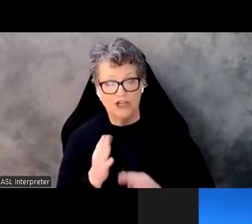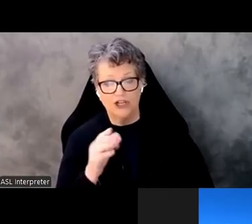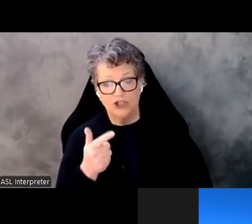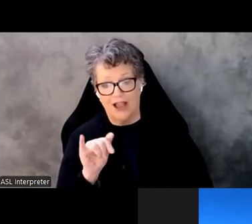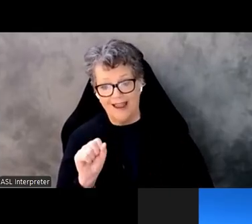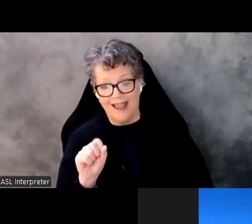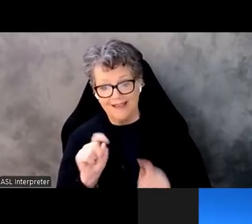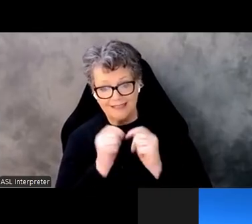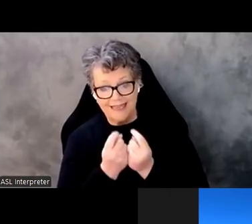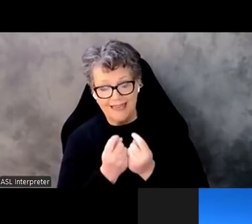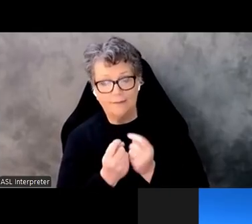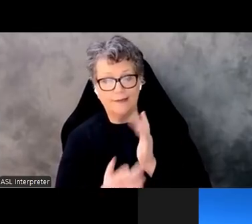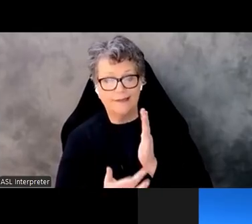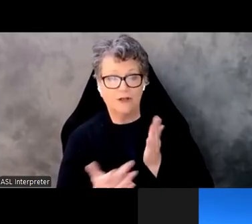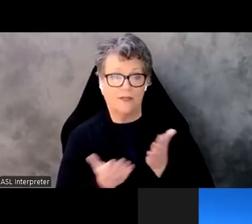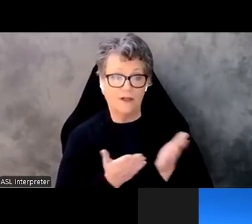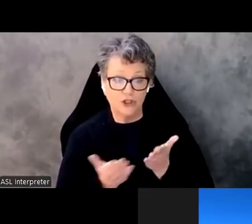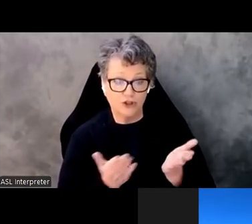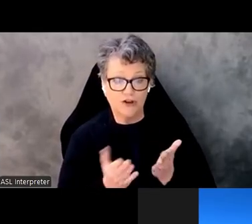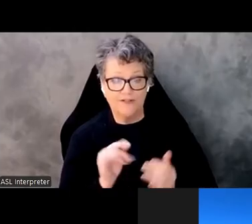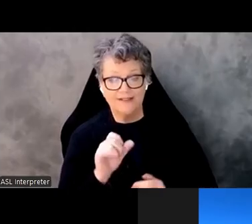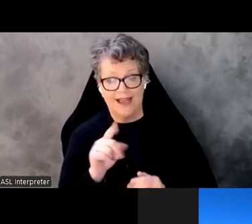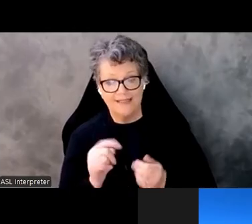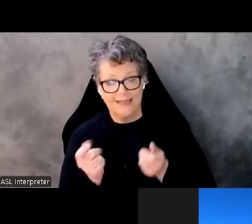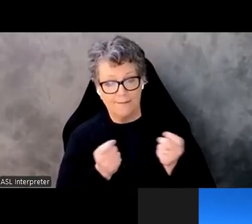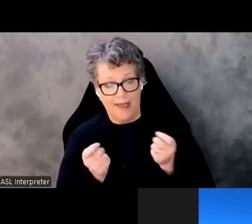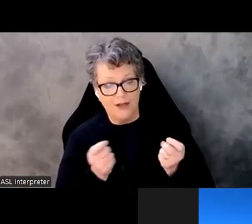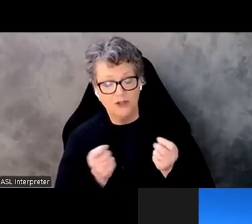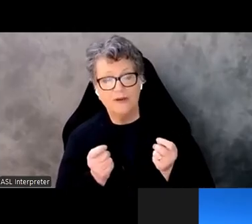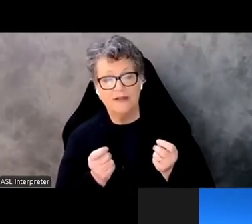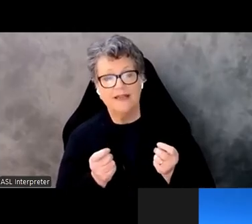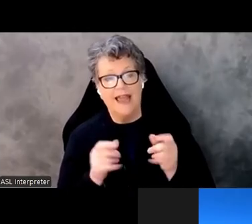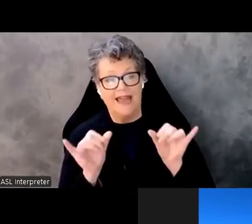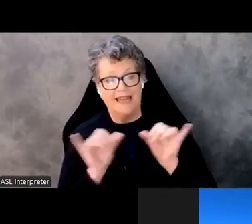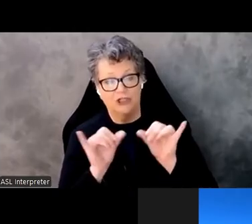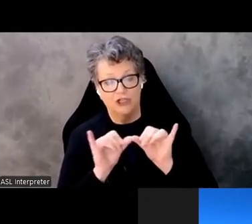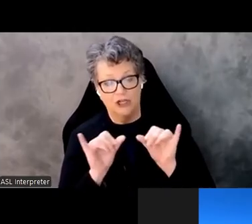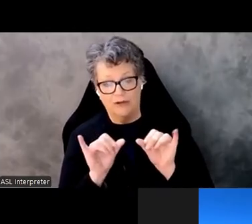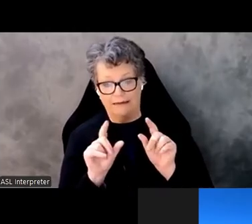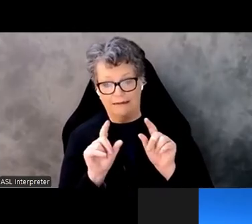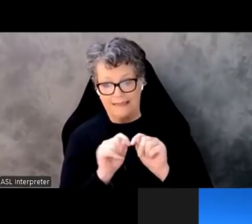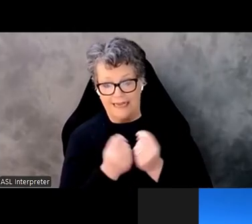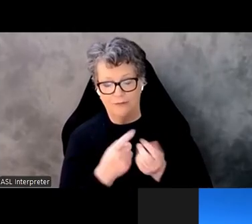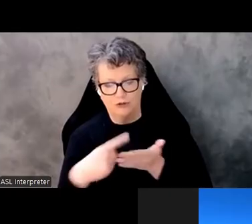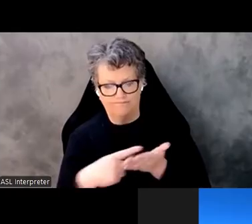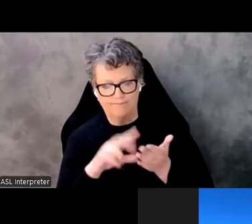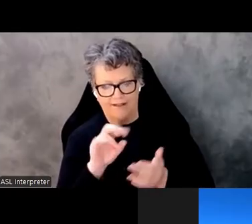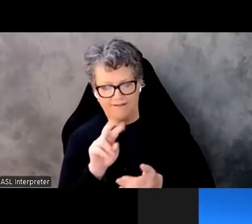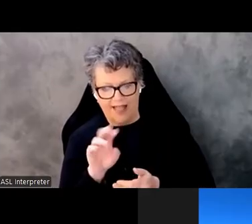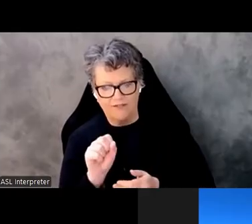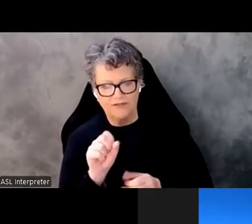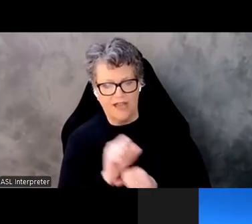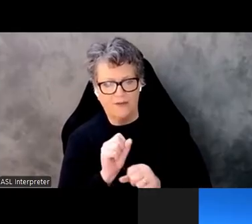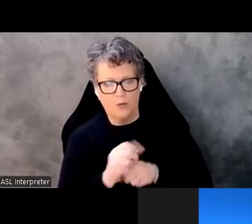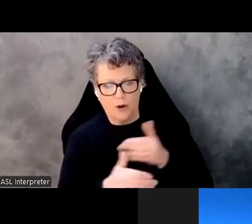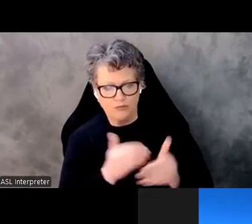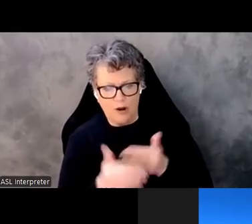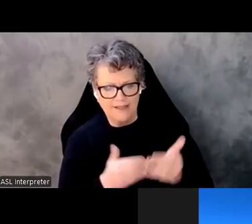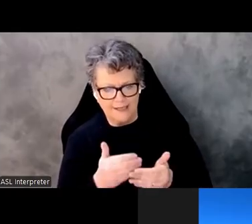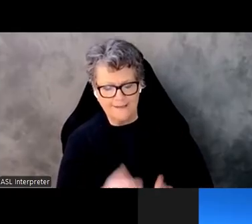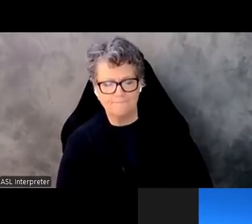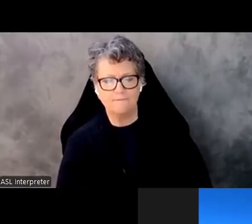team, technology services, asset management, as well as our engineering team, to discuss our valves and the work processes that surround